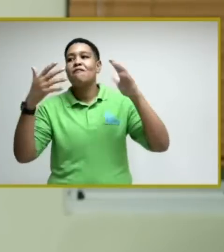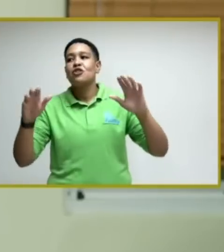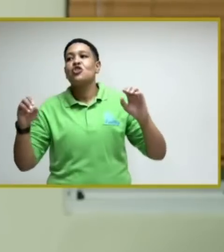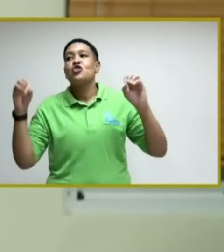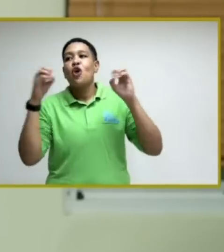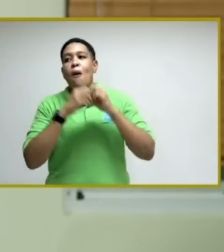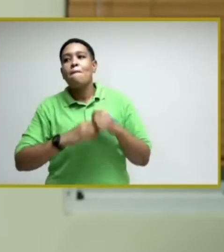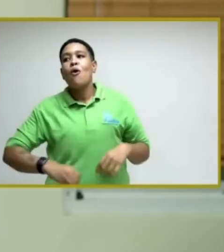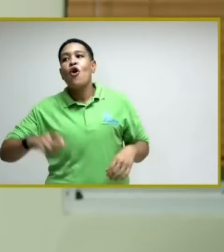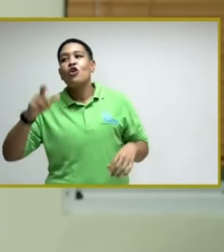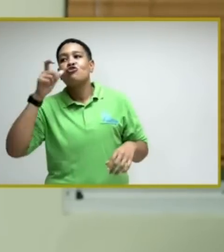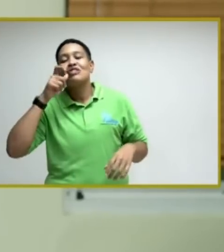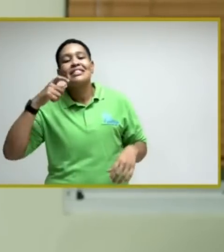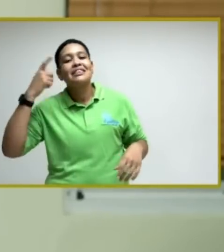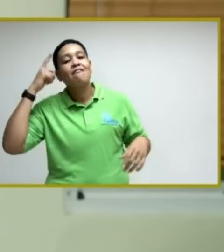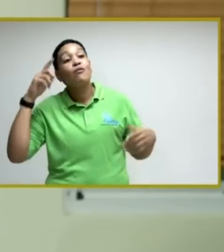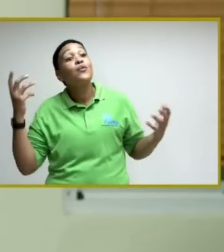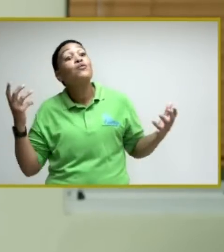reason for